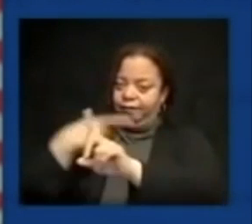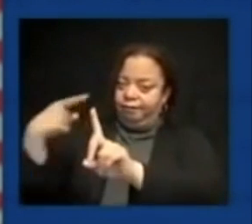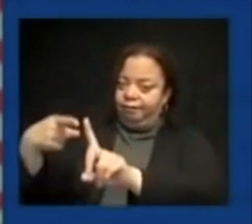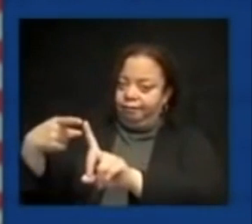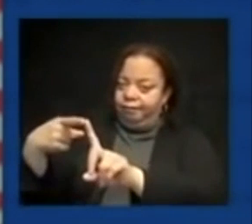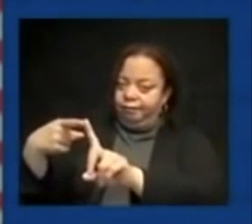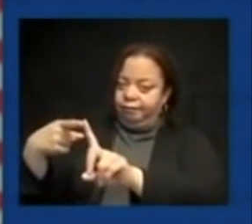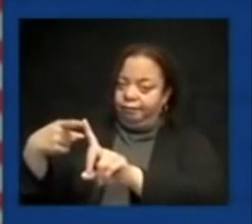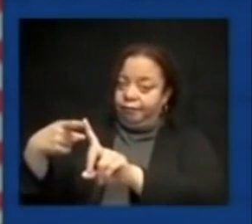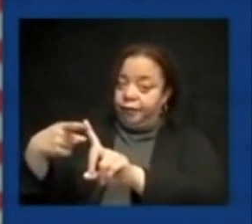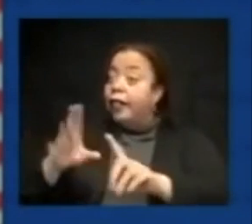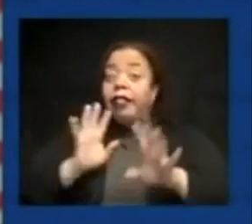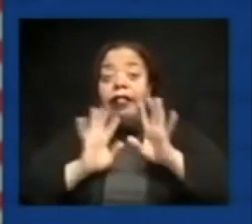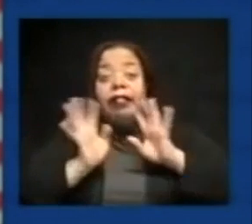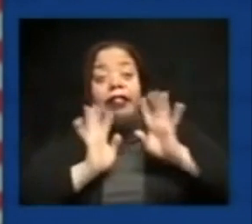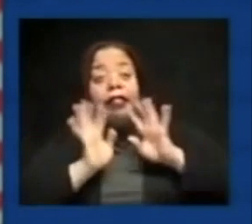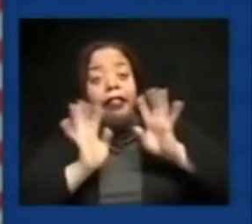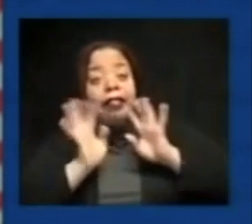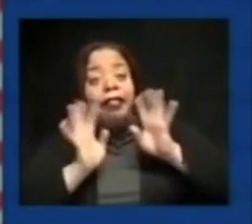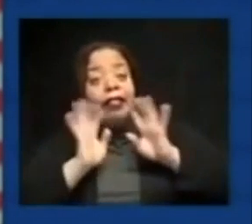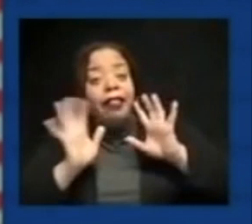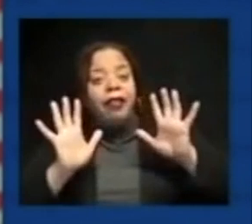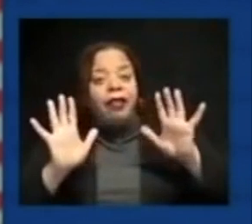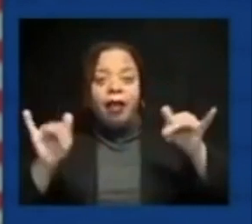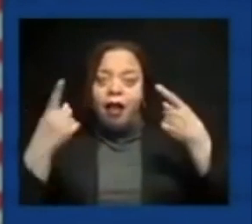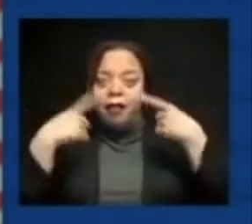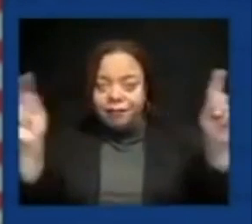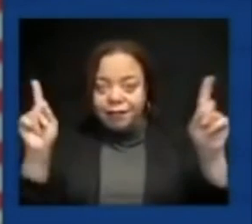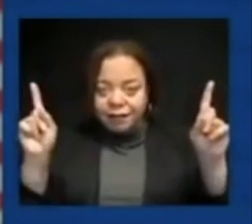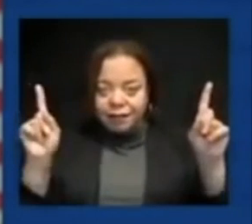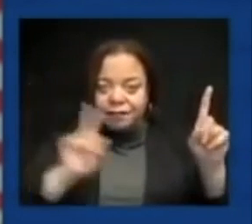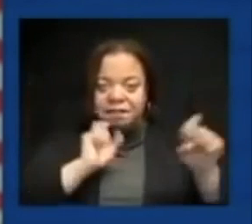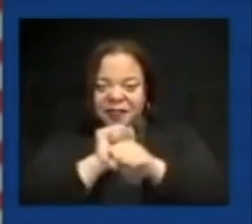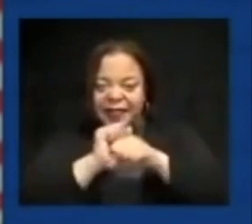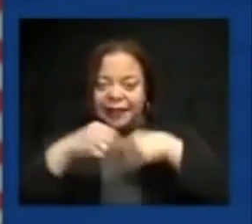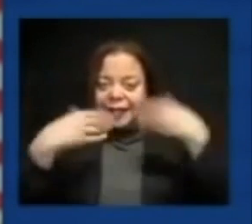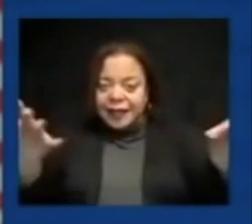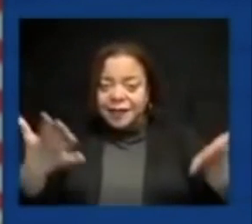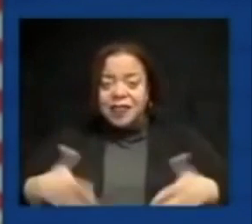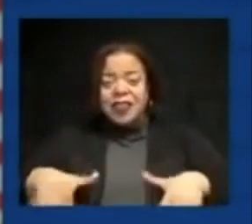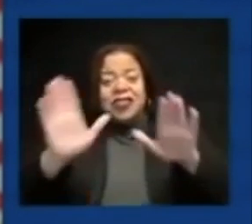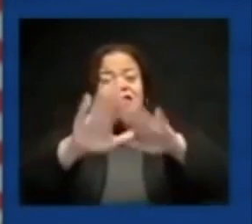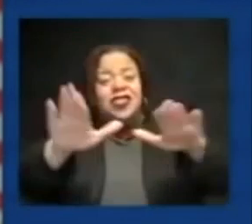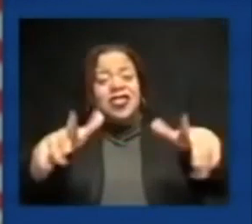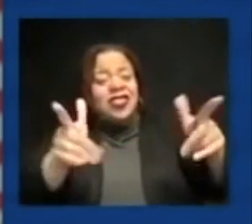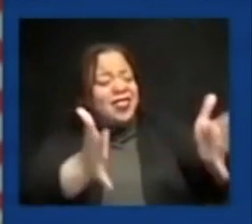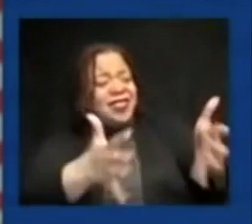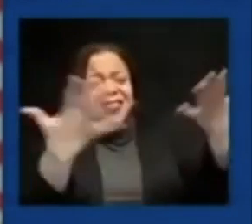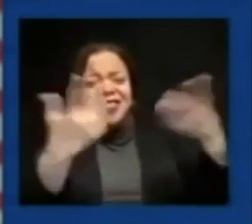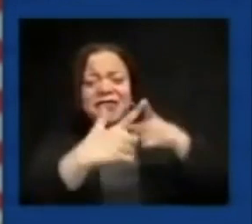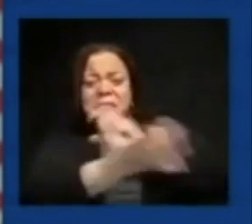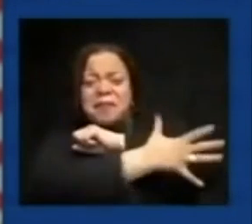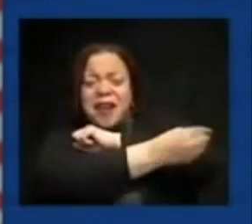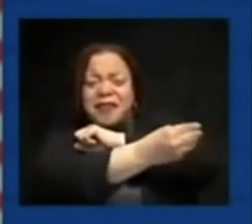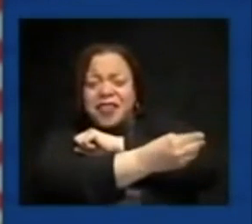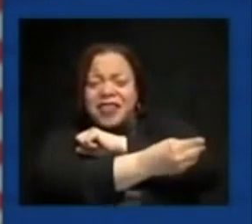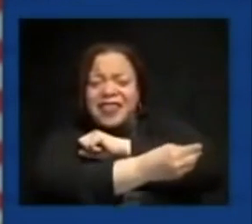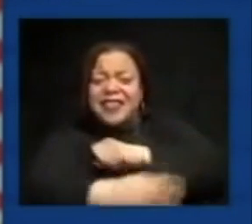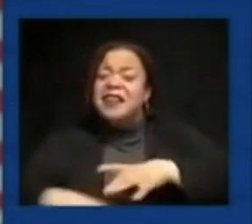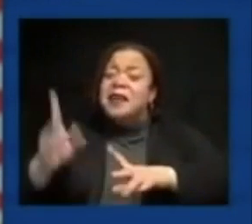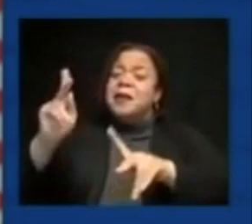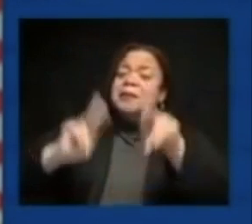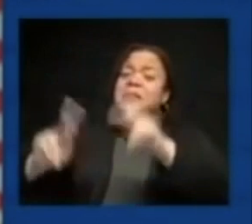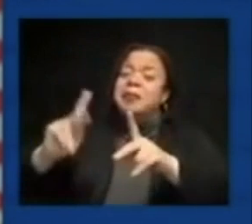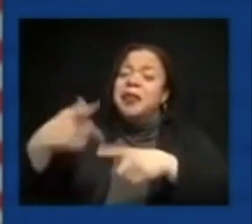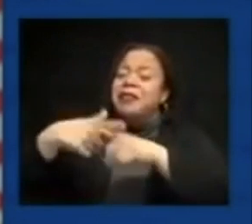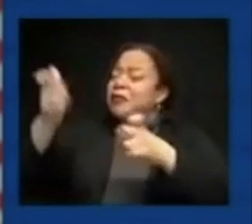promised, but finally delivered. We've lifted children out of poverty, we've lifted people out of sickness, and we've